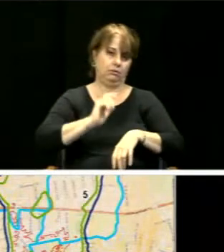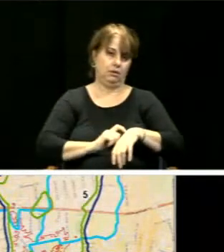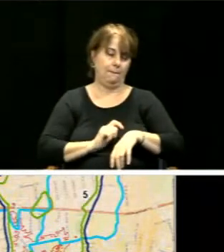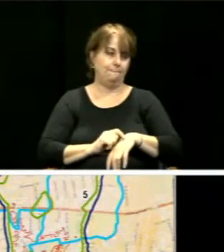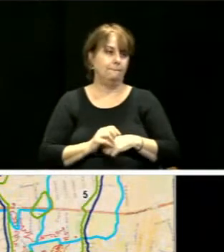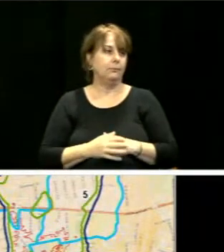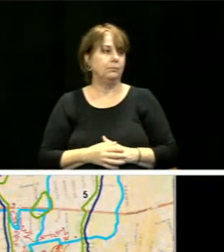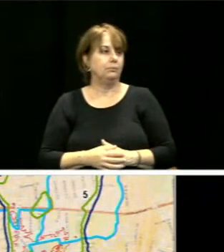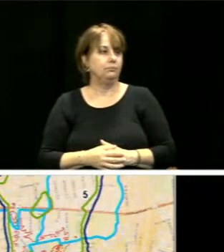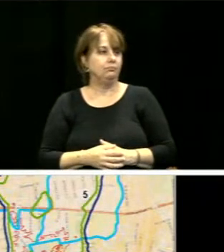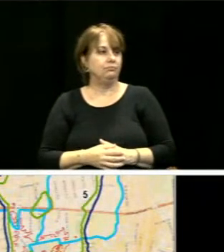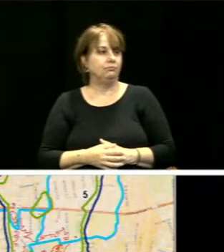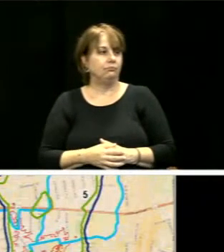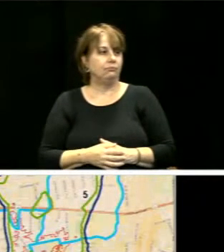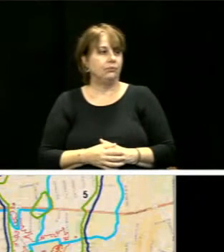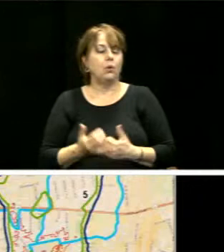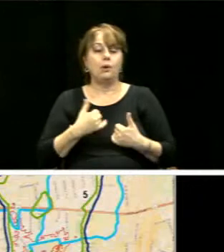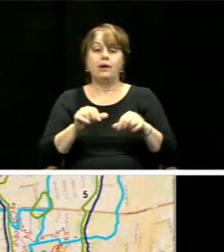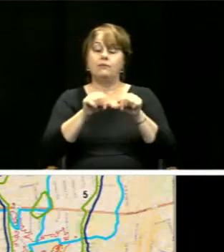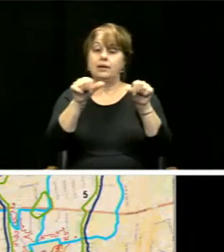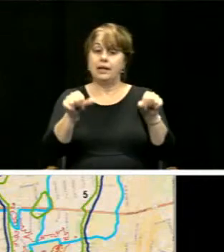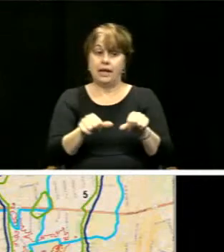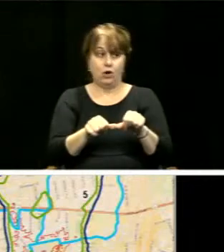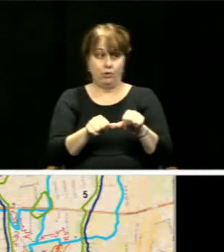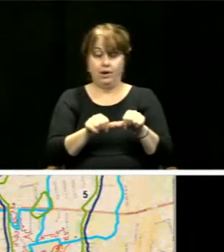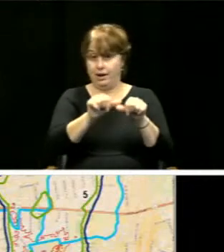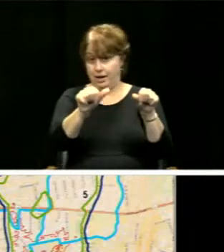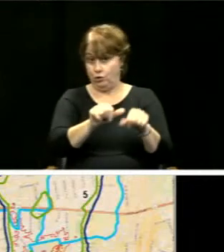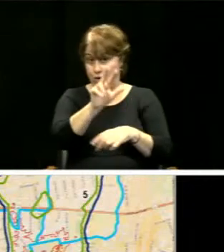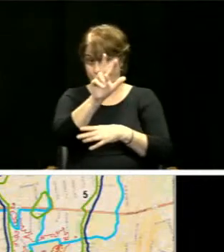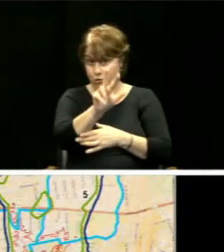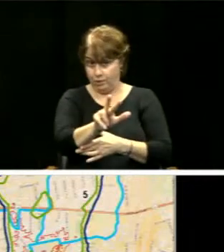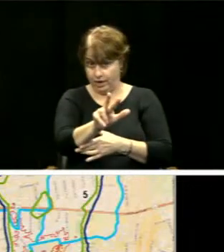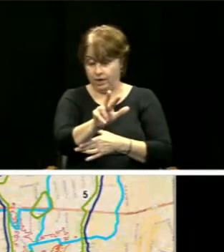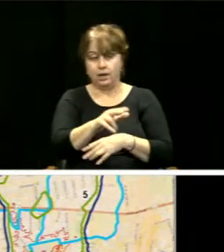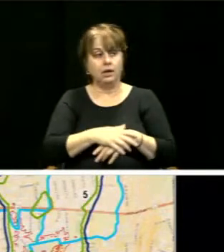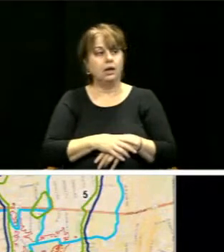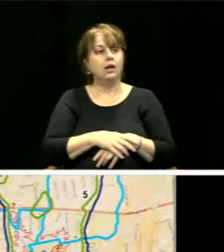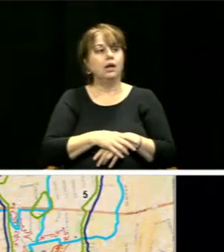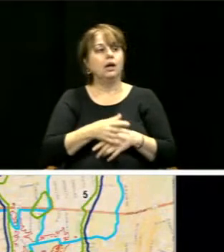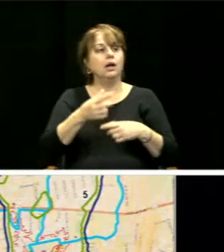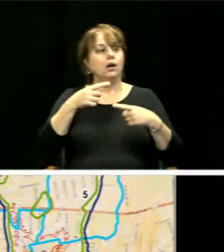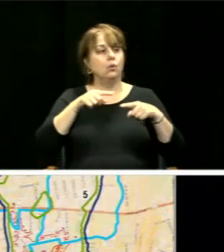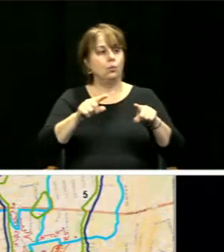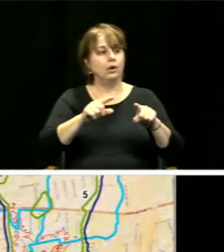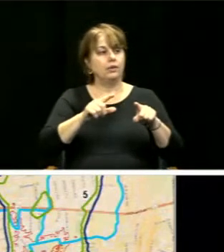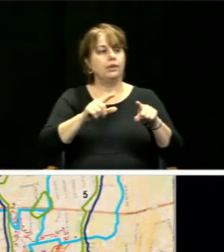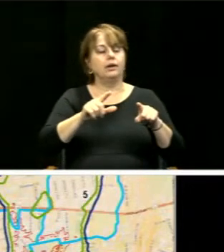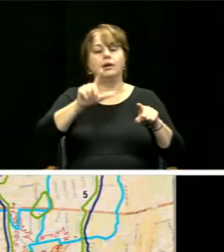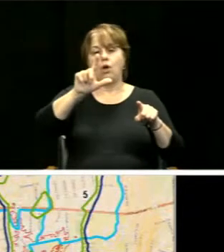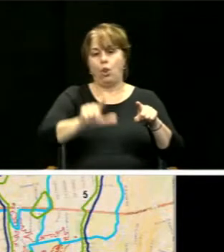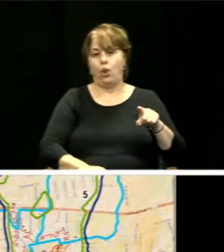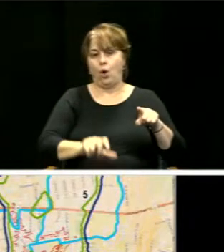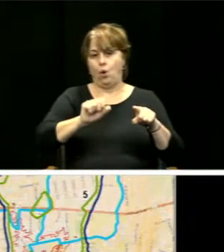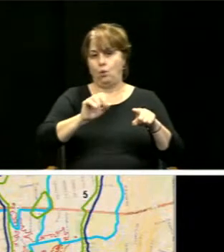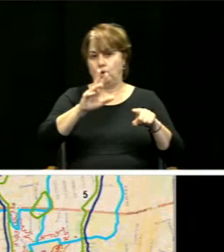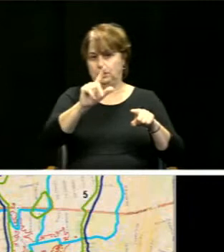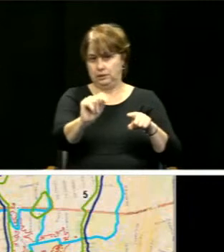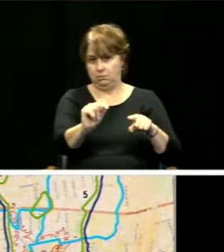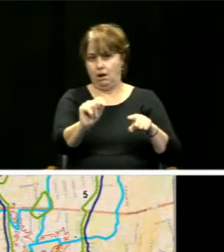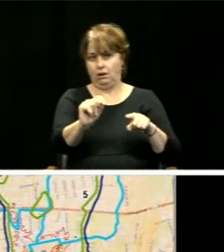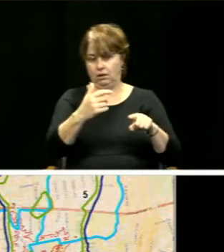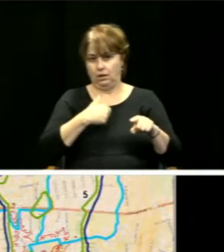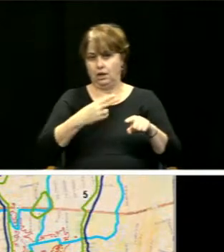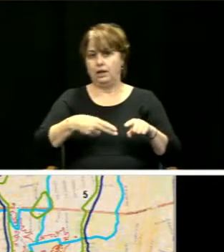And so we do have an area, this area 3, that's located within a regionally low spot, and it has